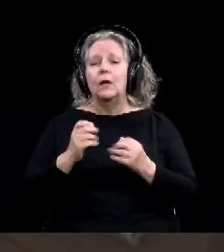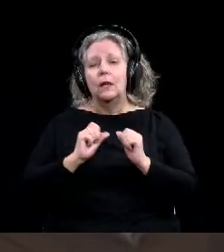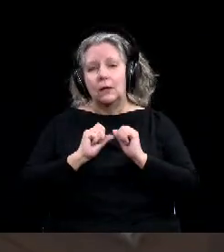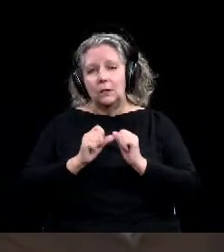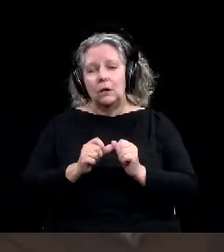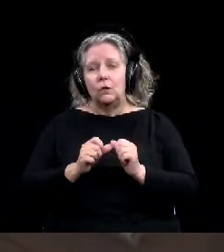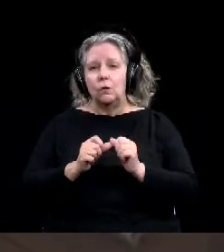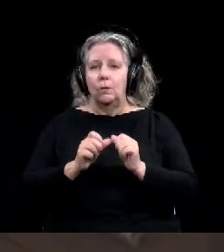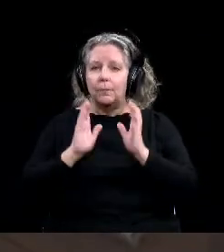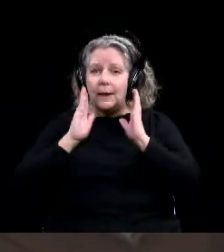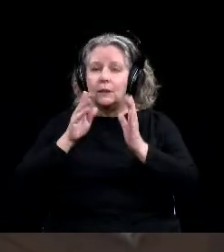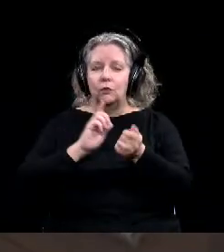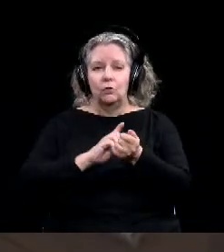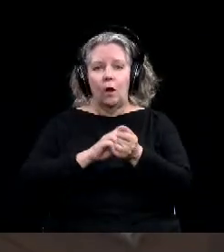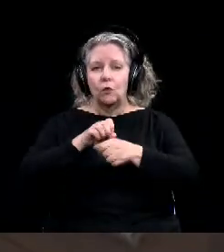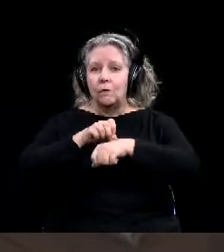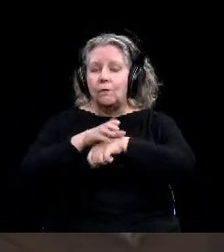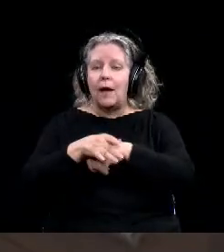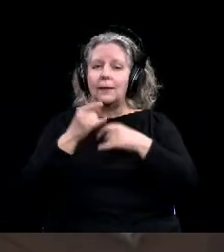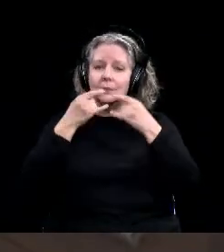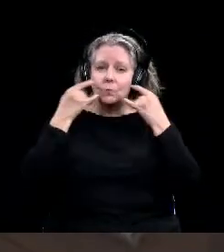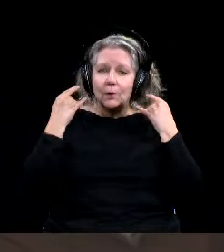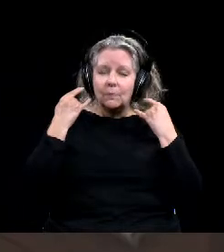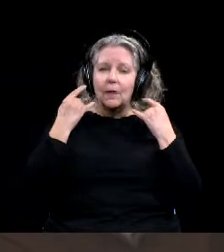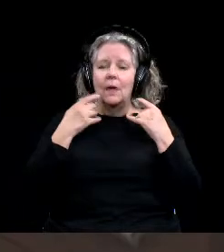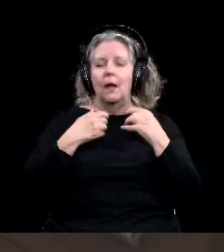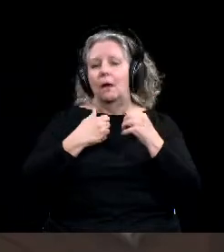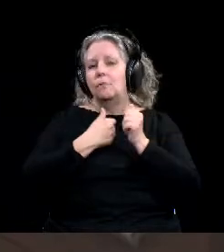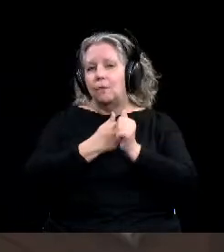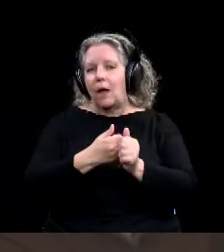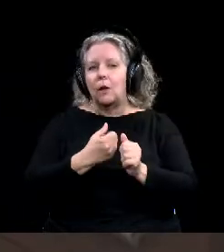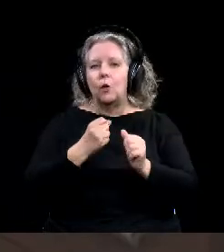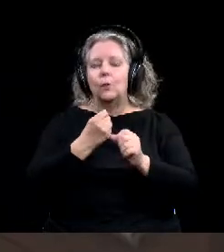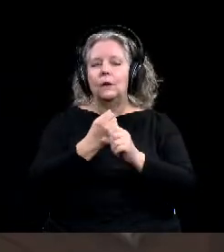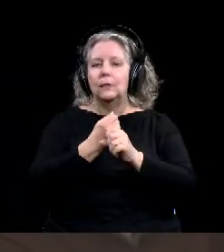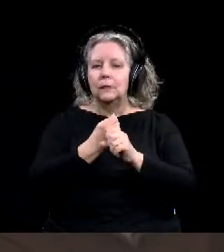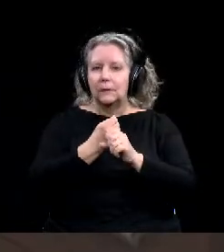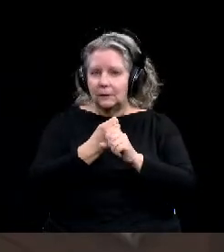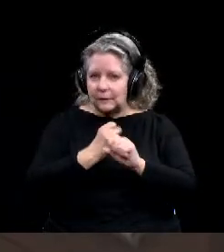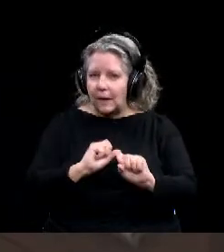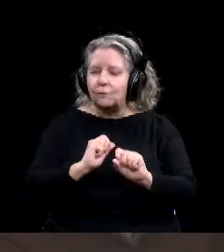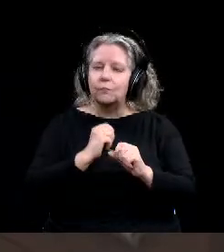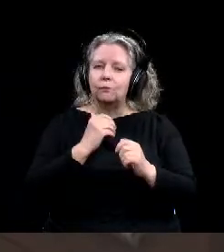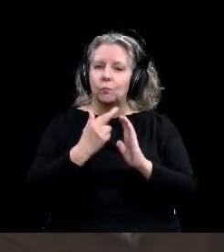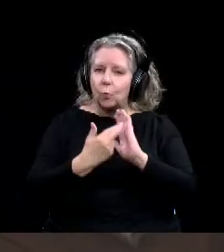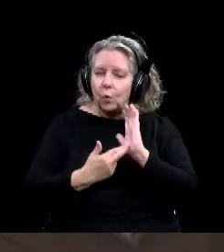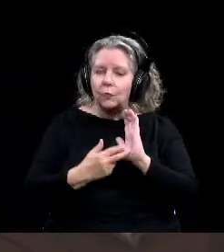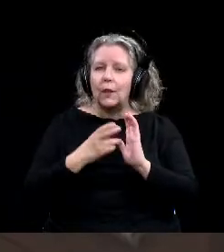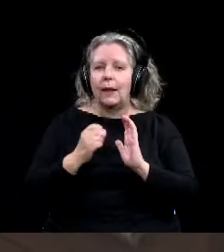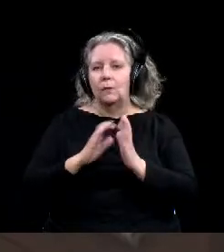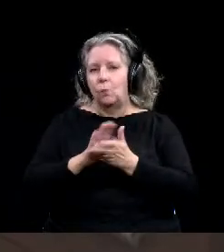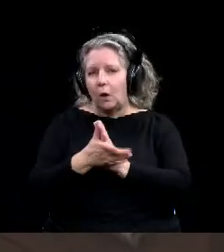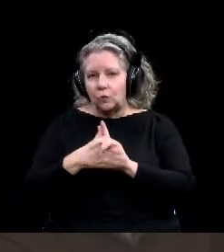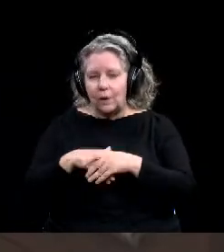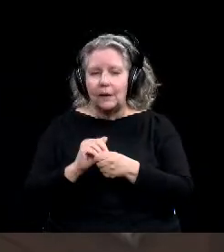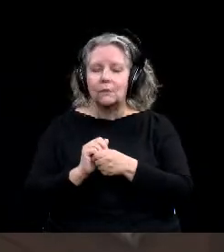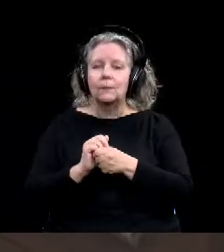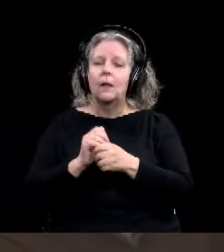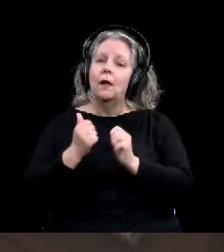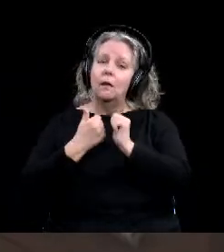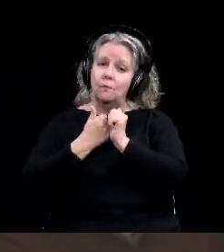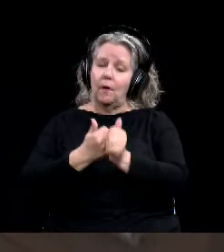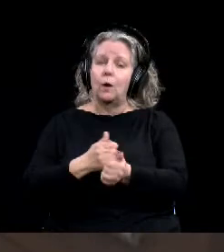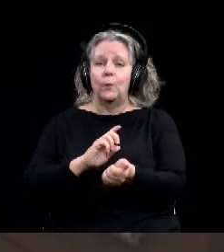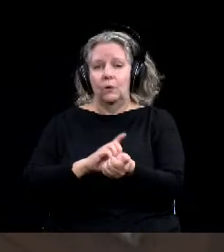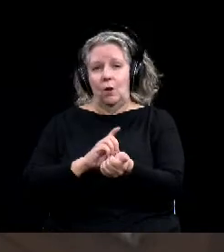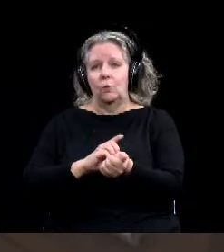hands. Following these doctor-endorsed protocols is certainly the right move in this time. And as a reminder, at the